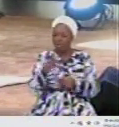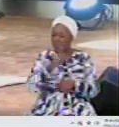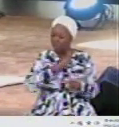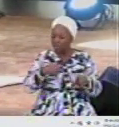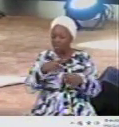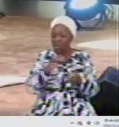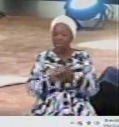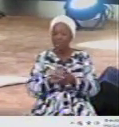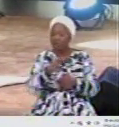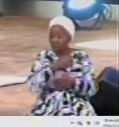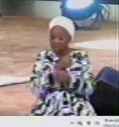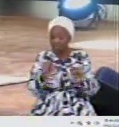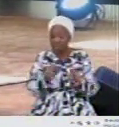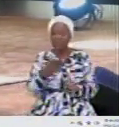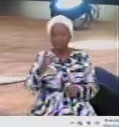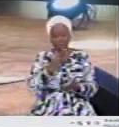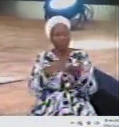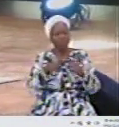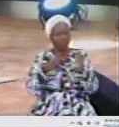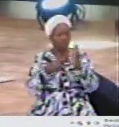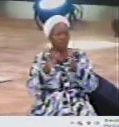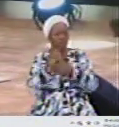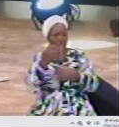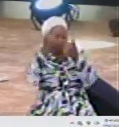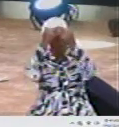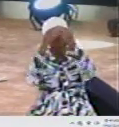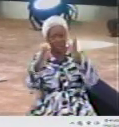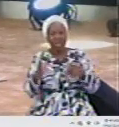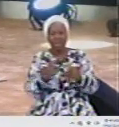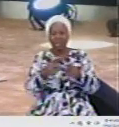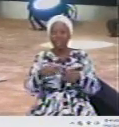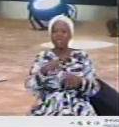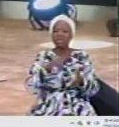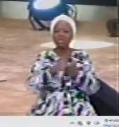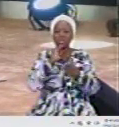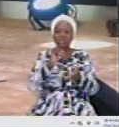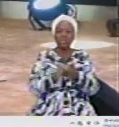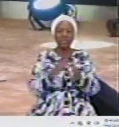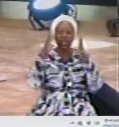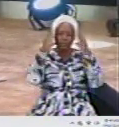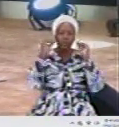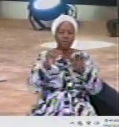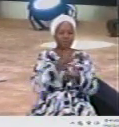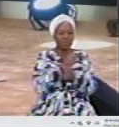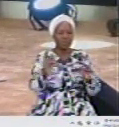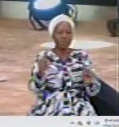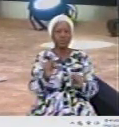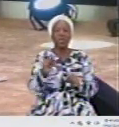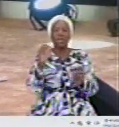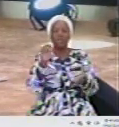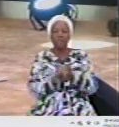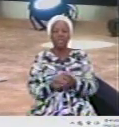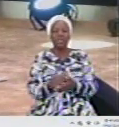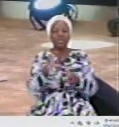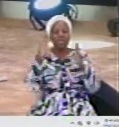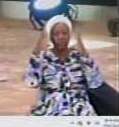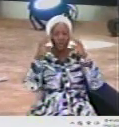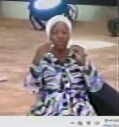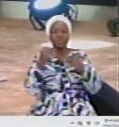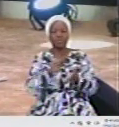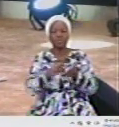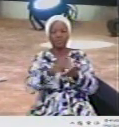to show that you are obedient. And it is that experience of salvation, that experience